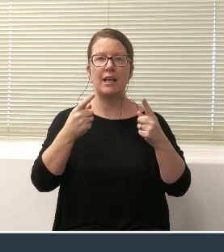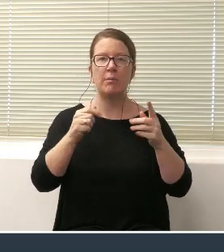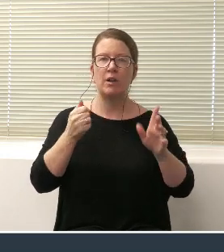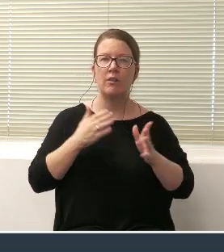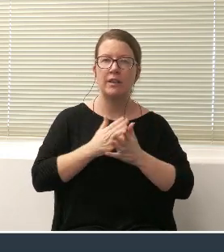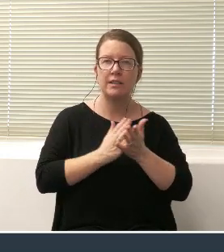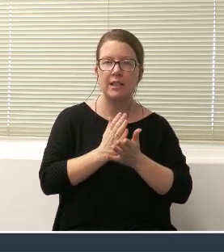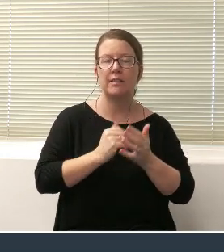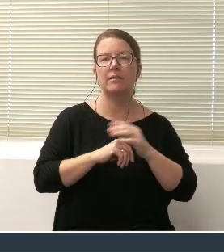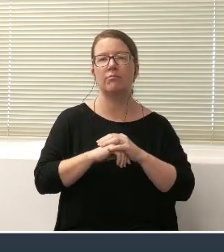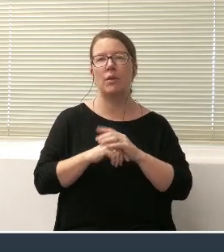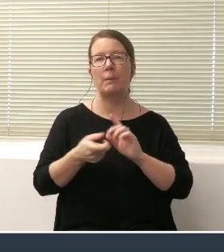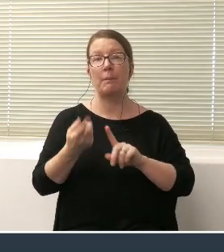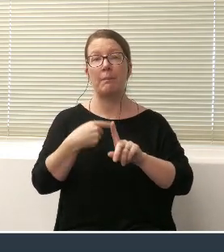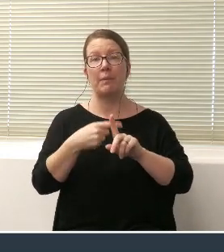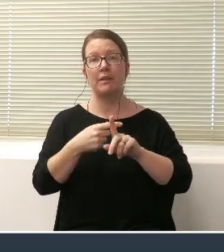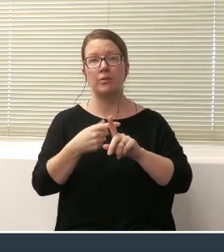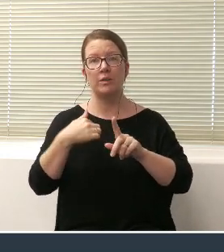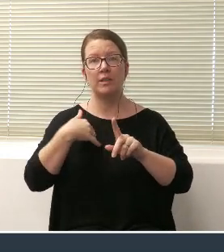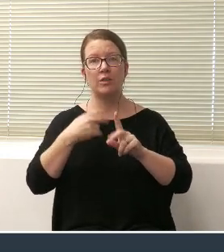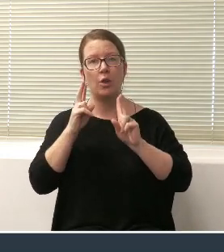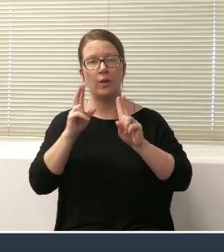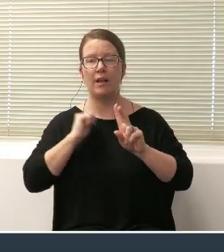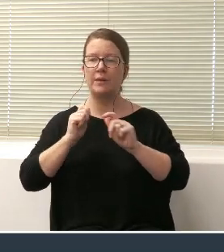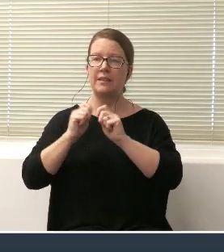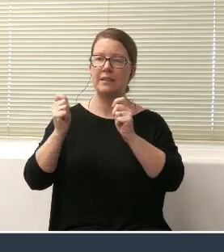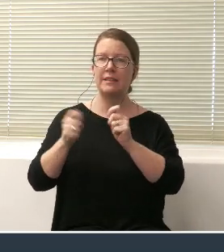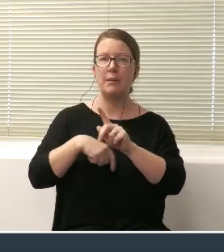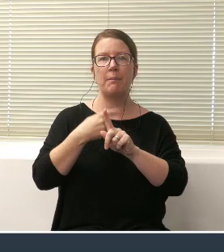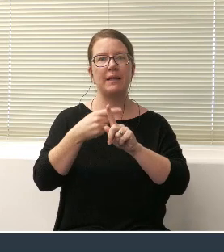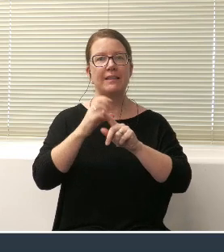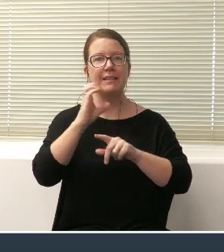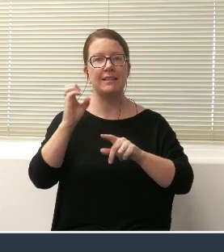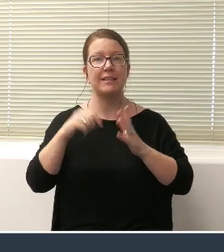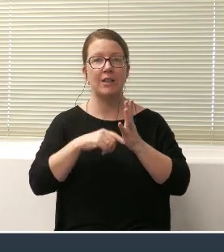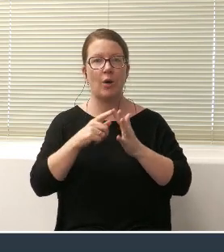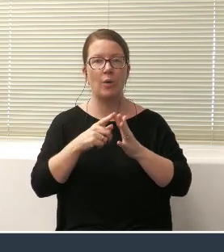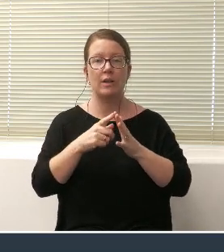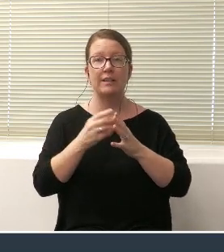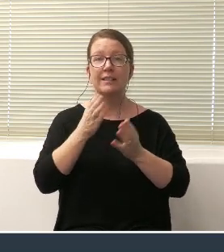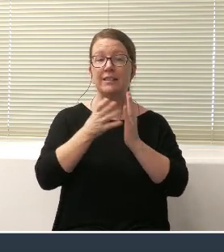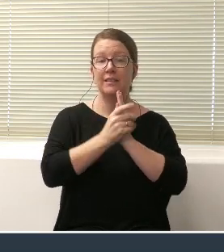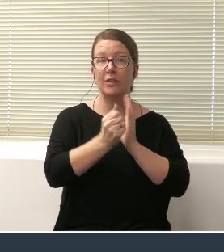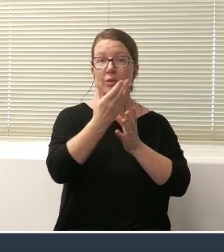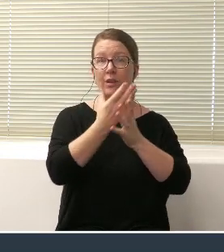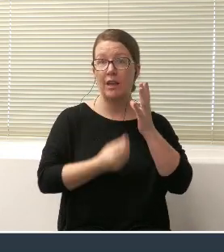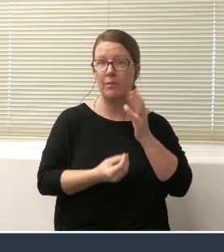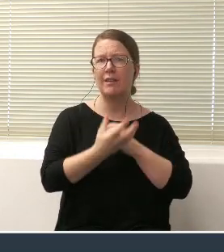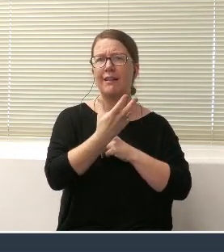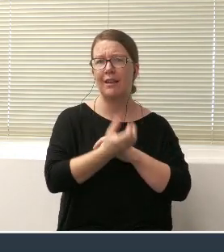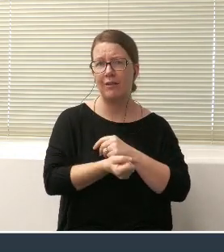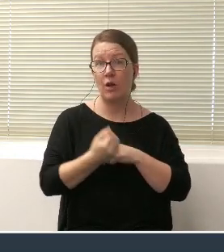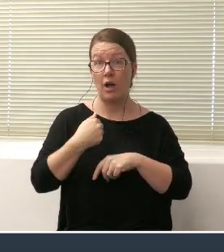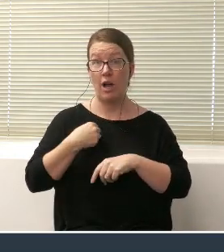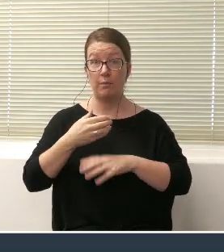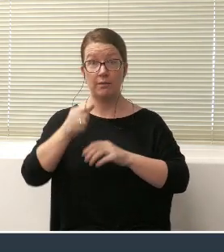capability within our team and also within the CCTO as well. So there are skill gaps that we have. I know I'm a specialist